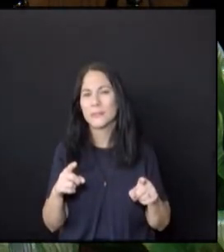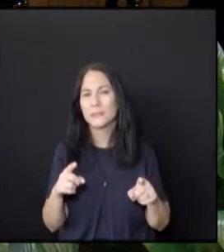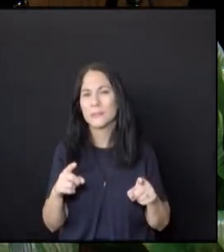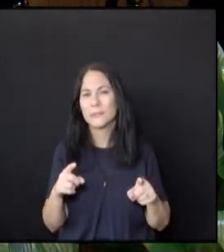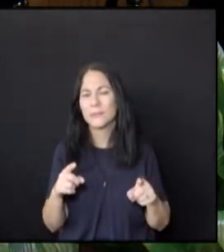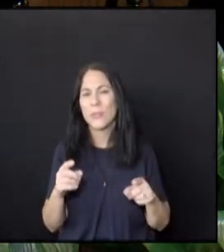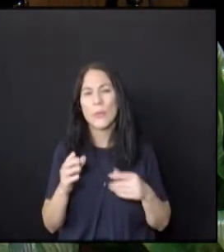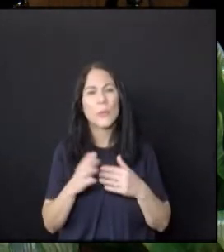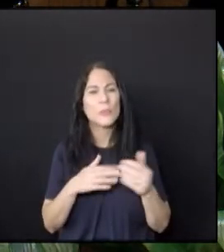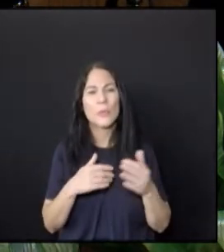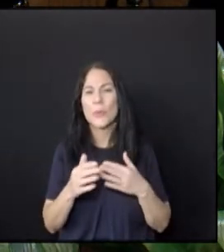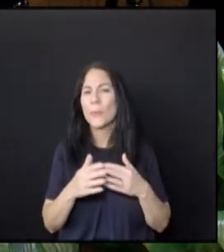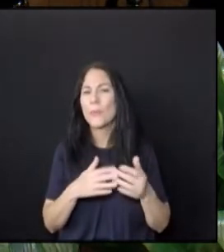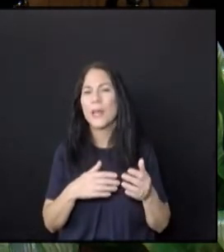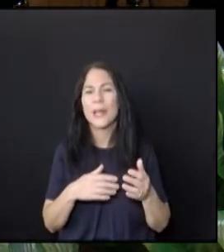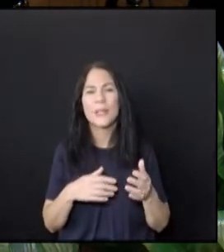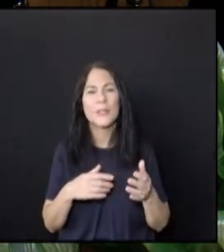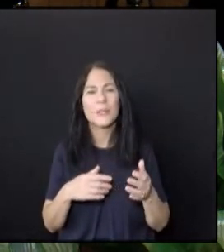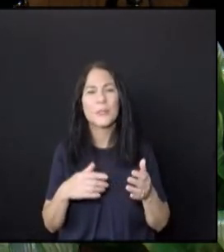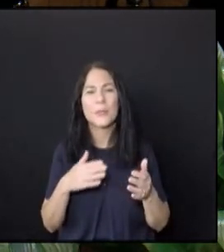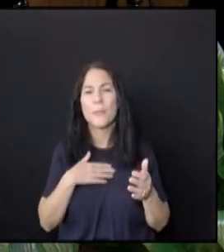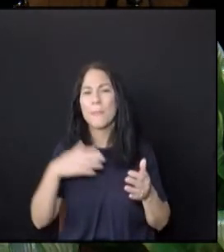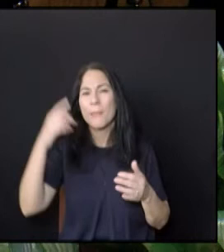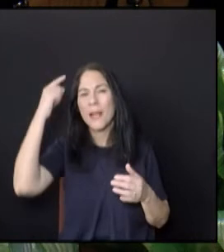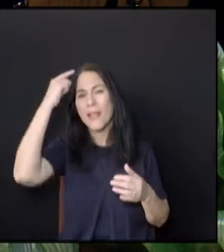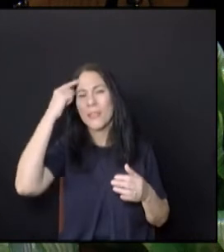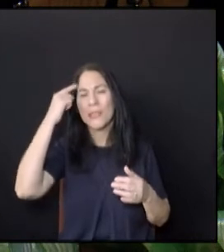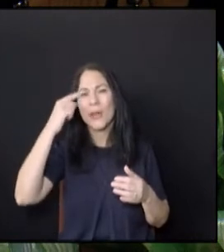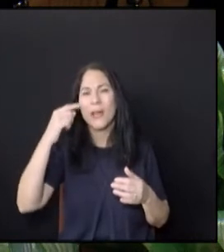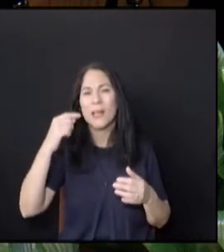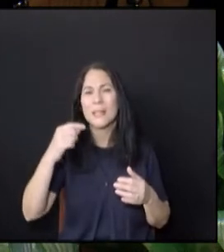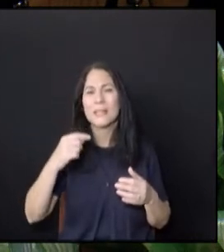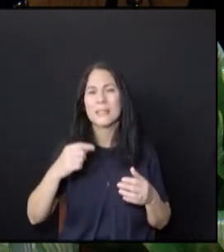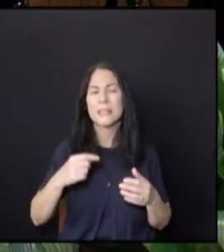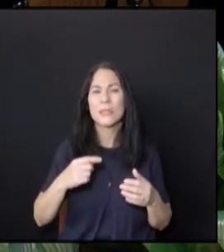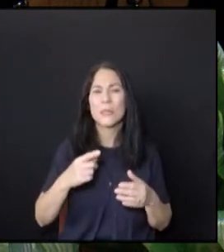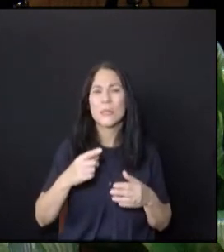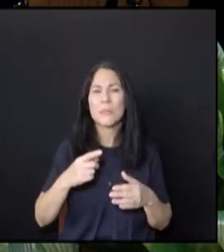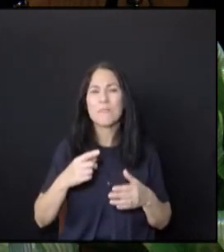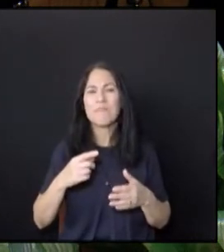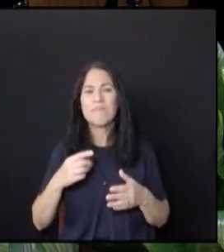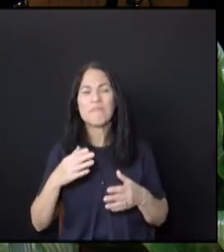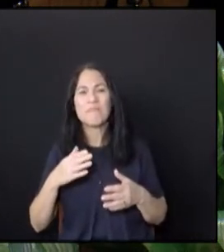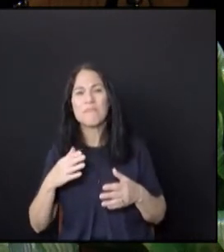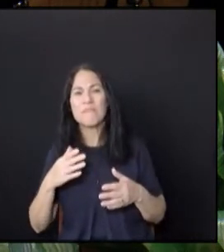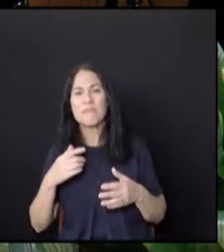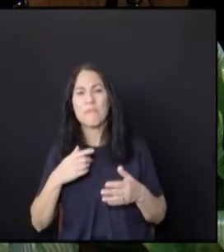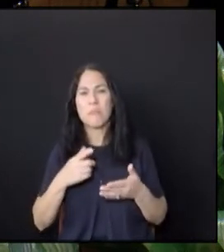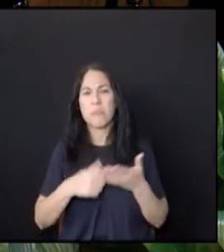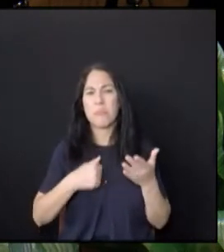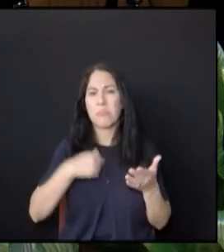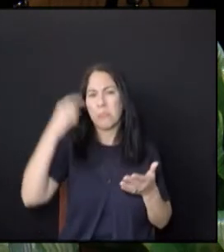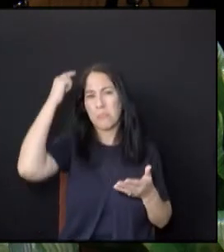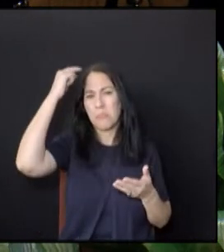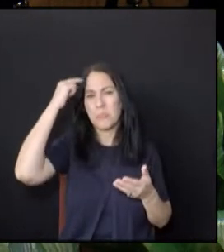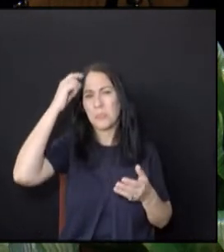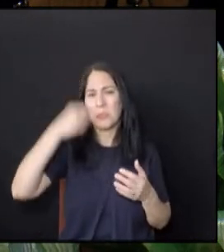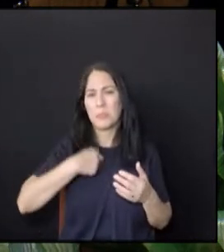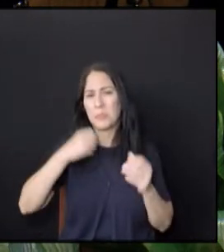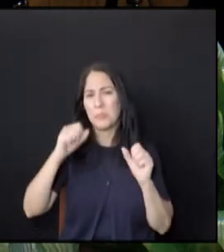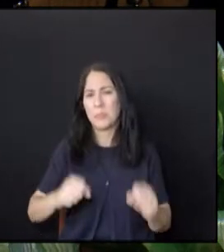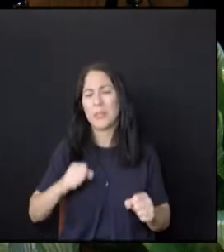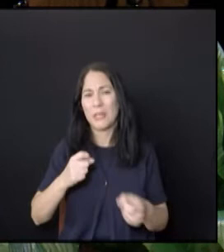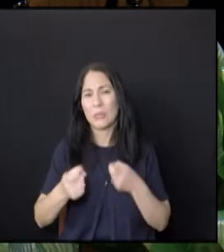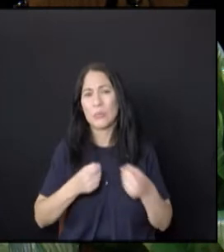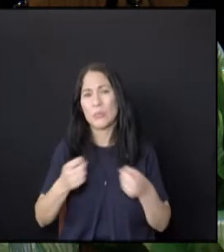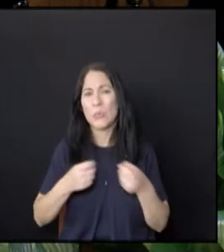No matter what we thought we should be able to comprehend or what we thought we should be able to control, Lord, we lay that down at your feet. We